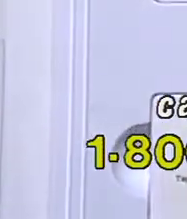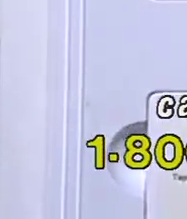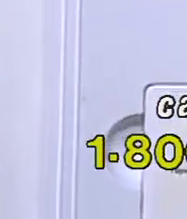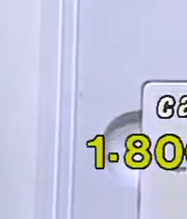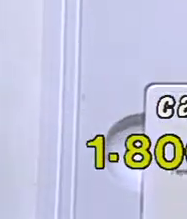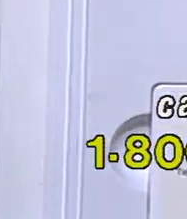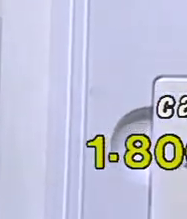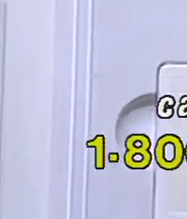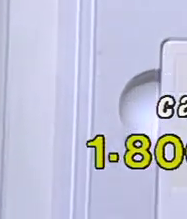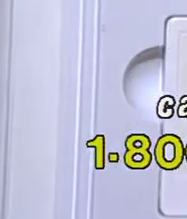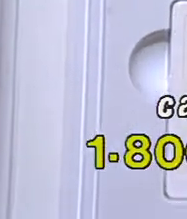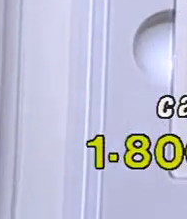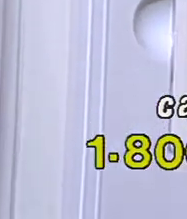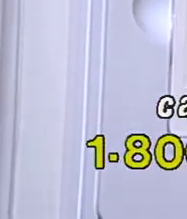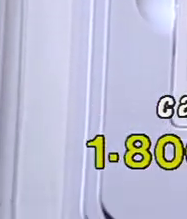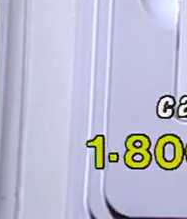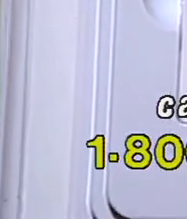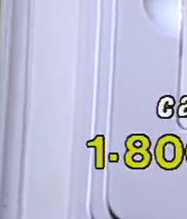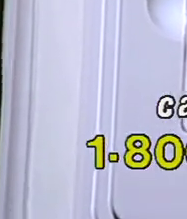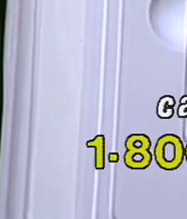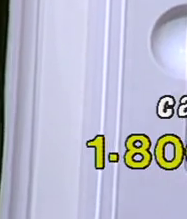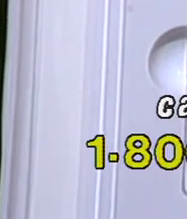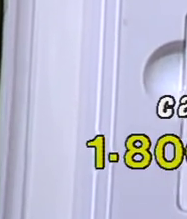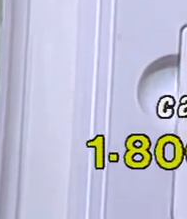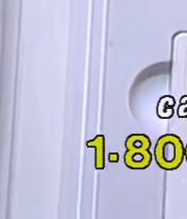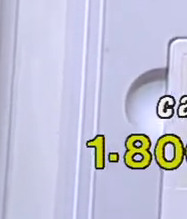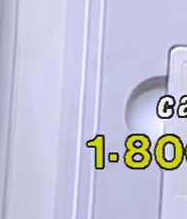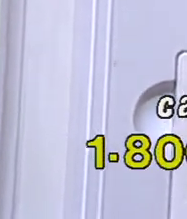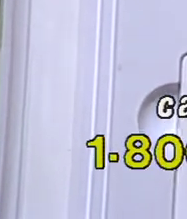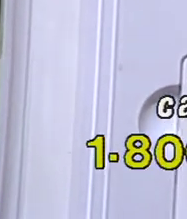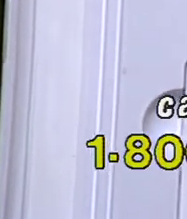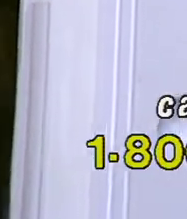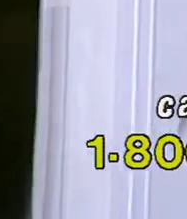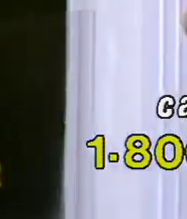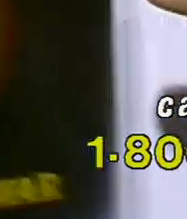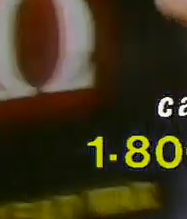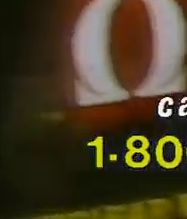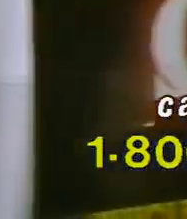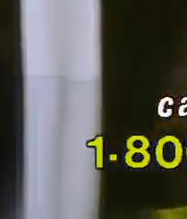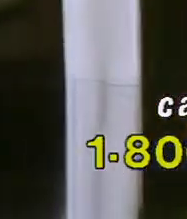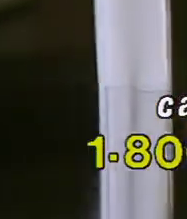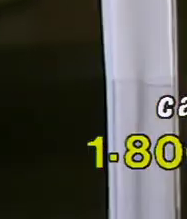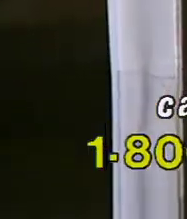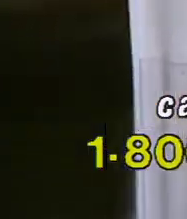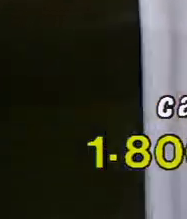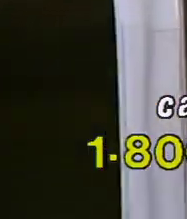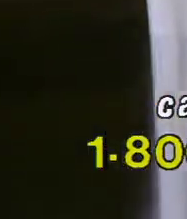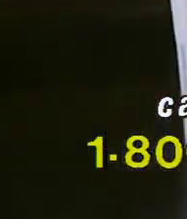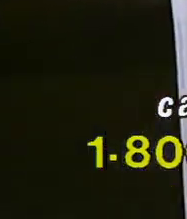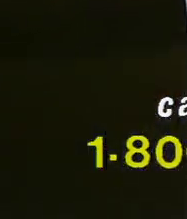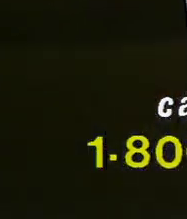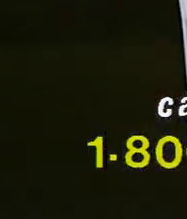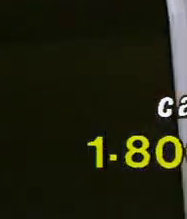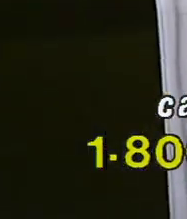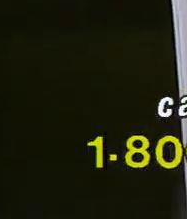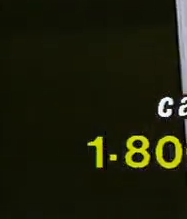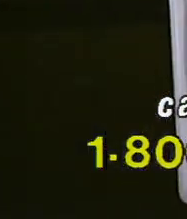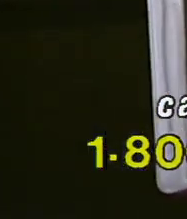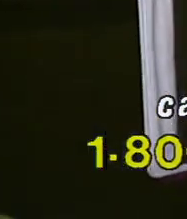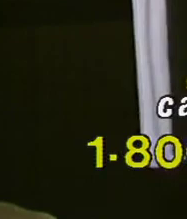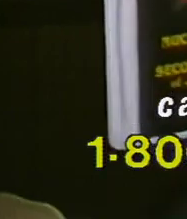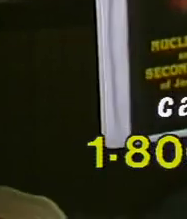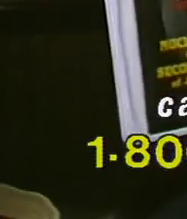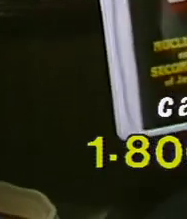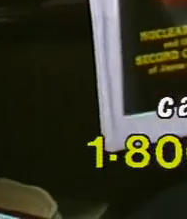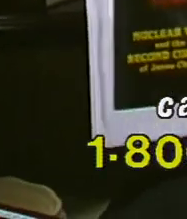and the Second Coming of Jesus Christ. 2 tapes. And here is, in the pouch, a book that